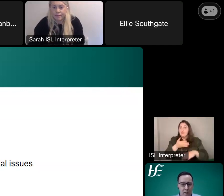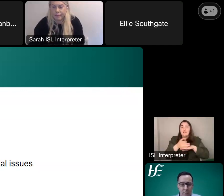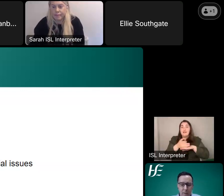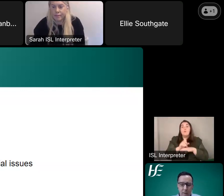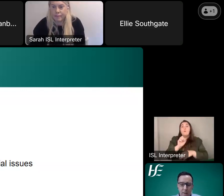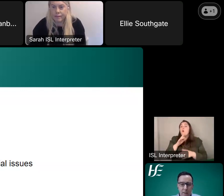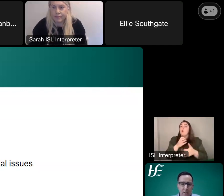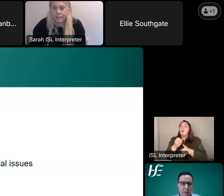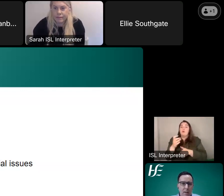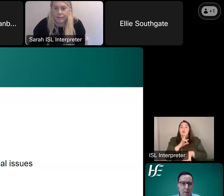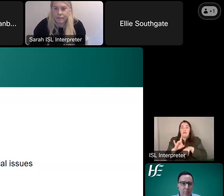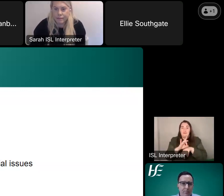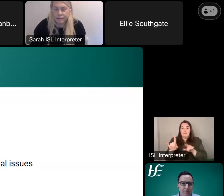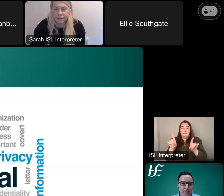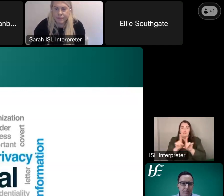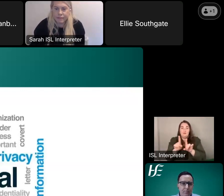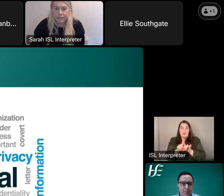well.